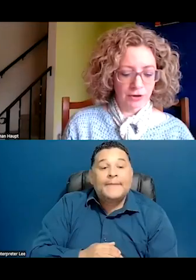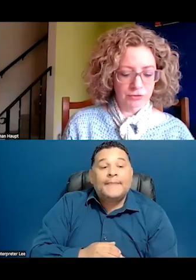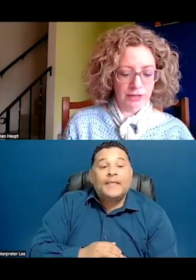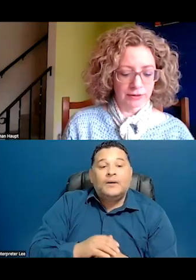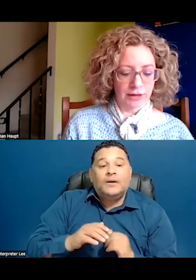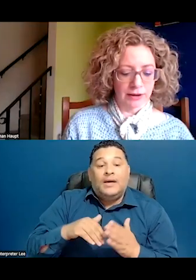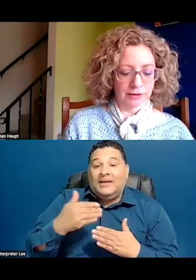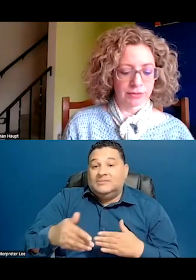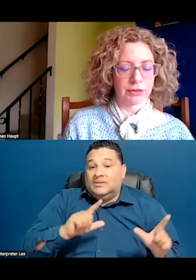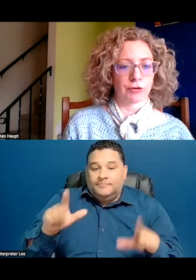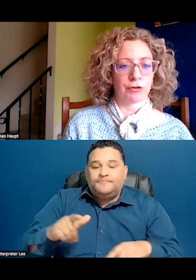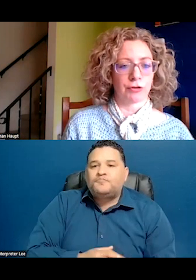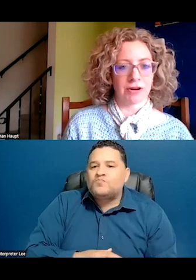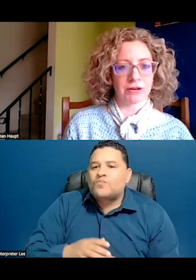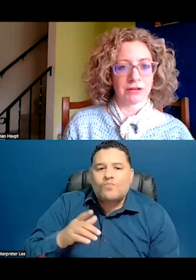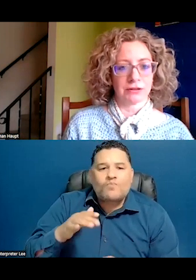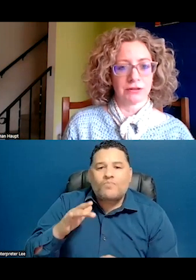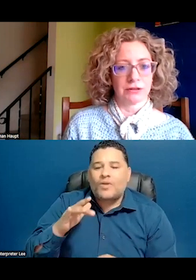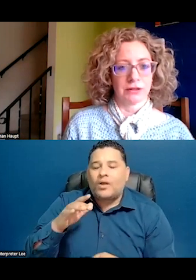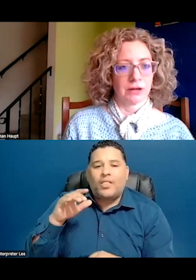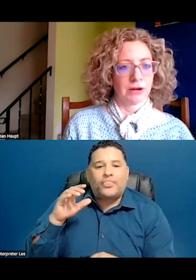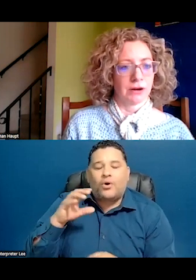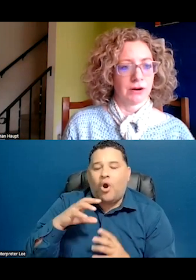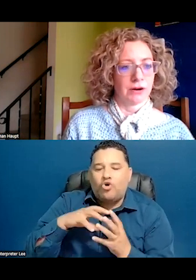And we're going to go to the Crisis Talk